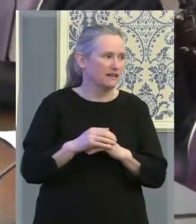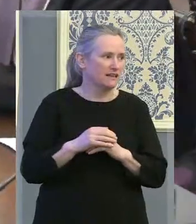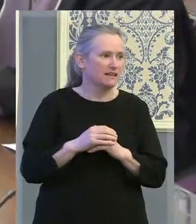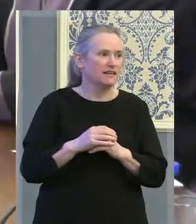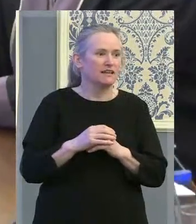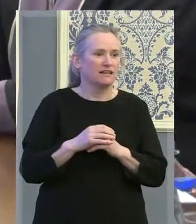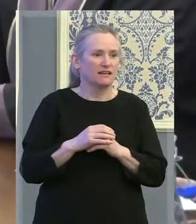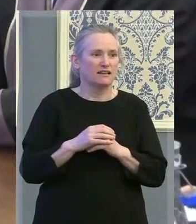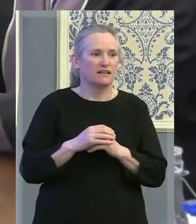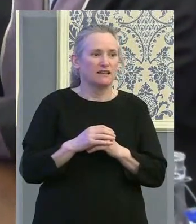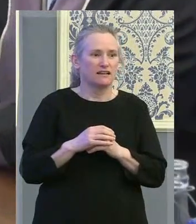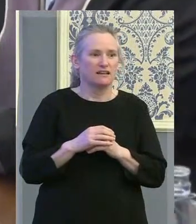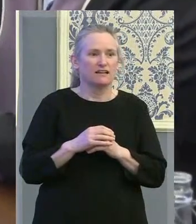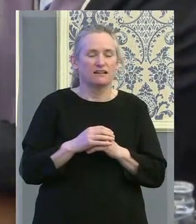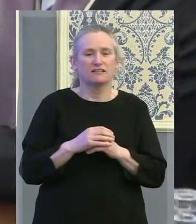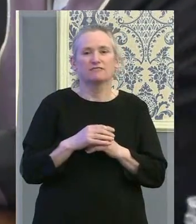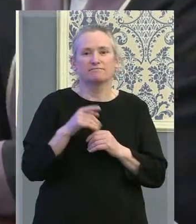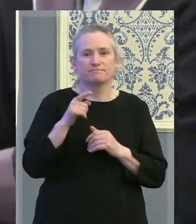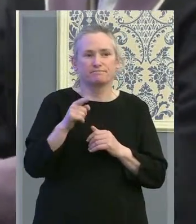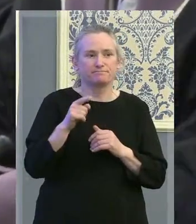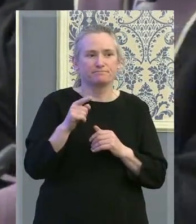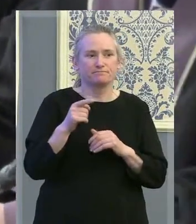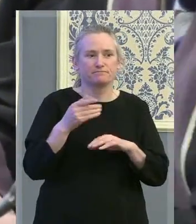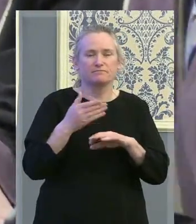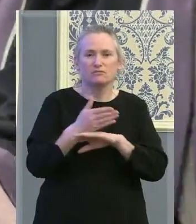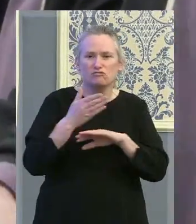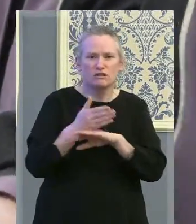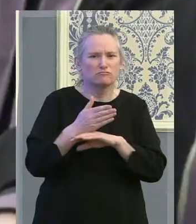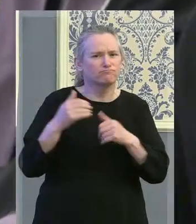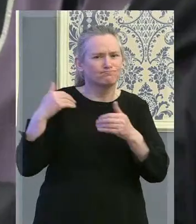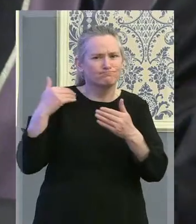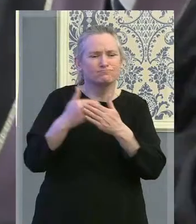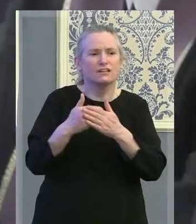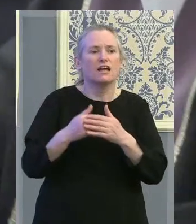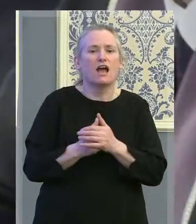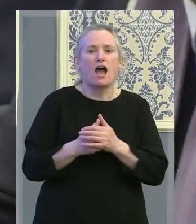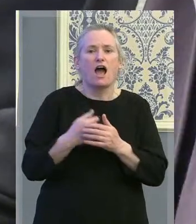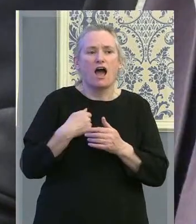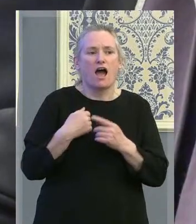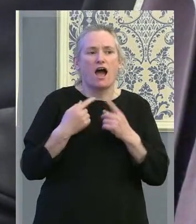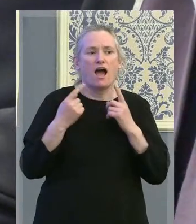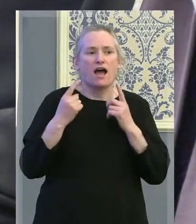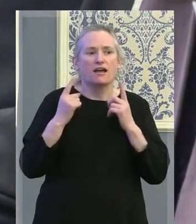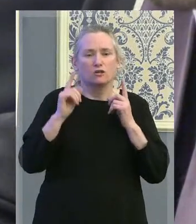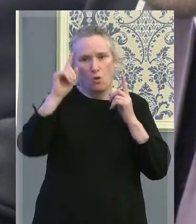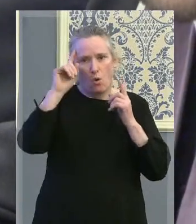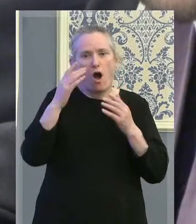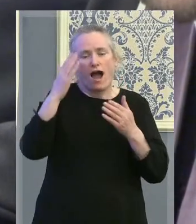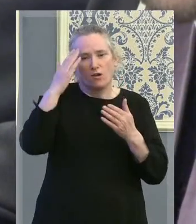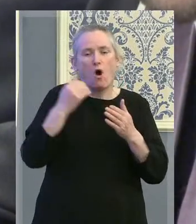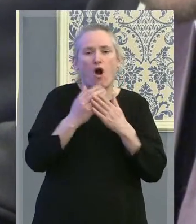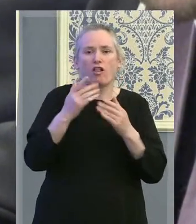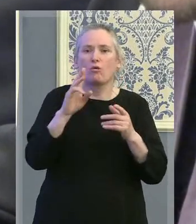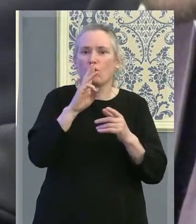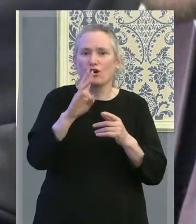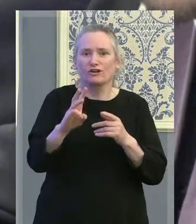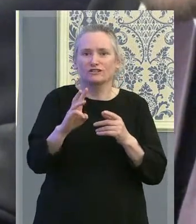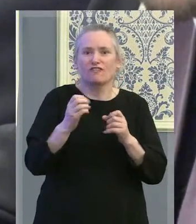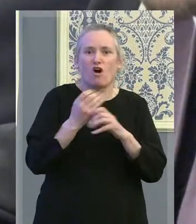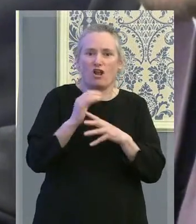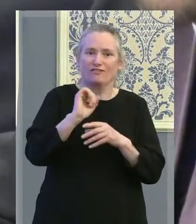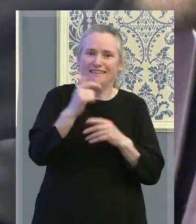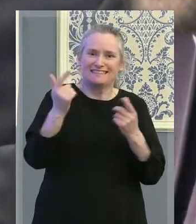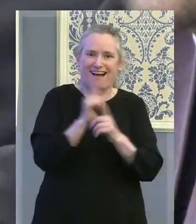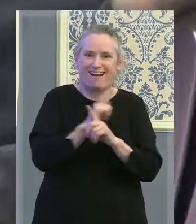when his musical career took off, for some strange reason I know all the lyrics to all of the